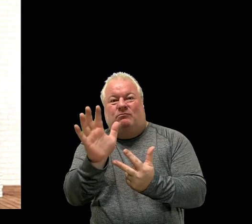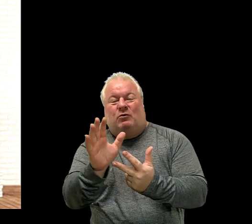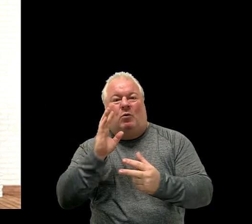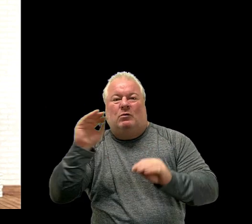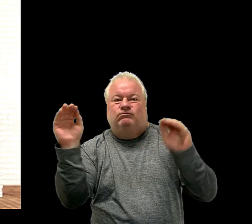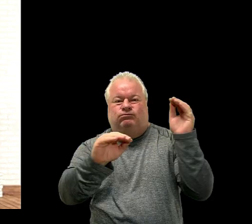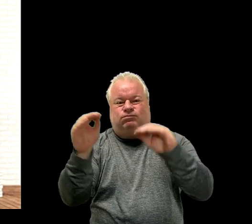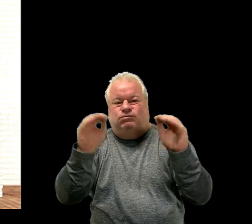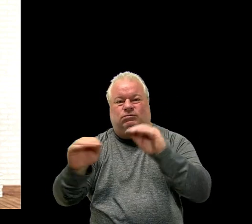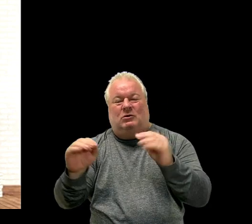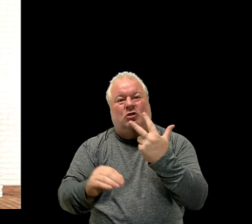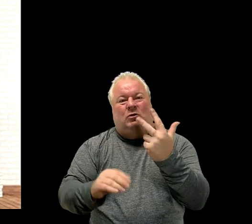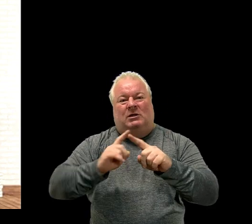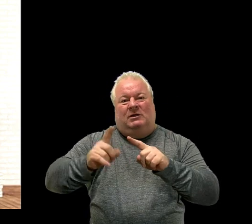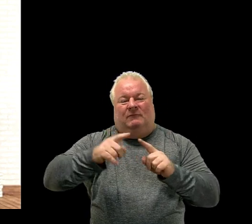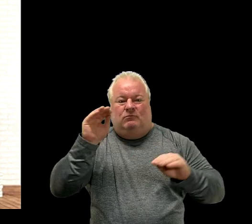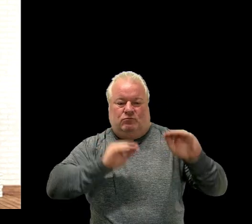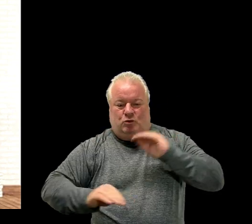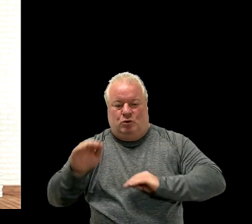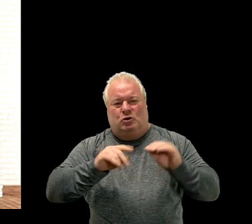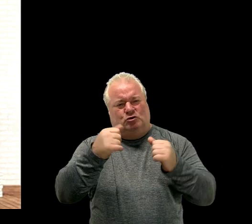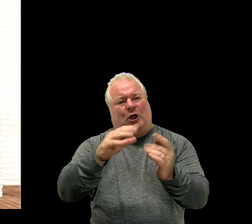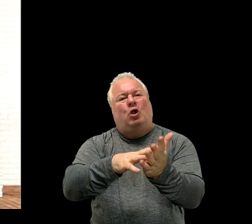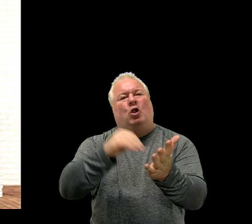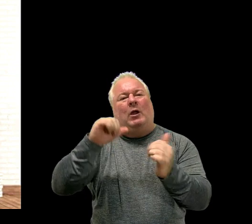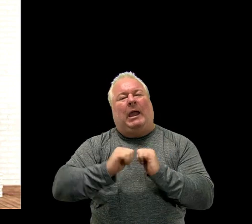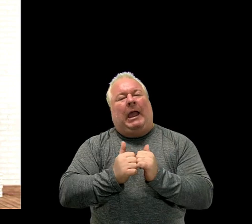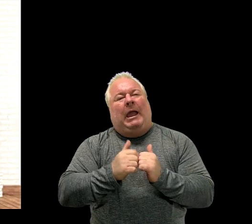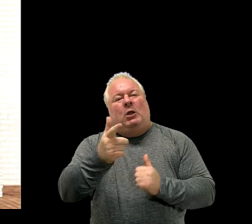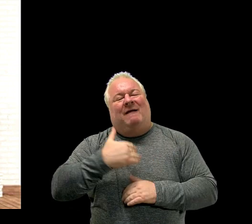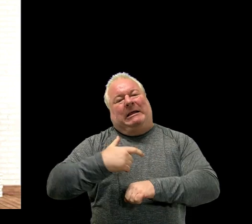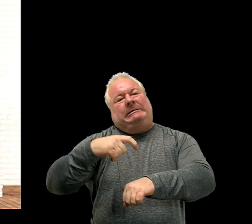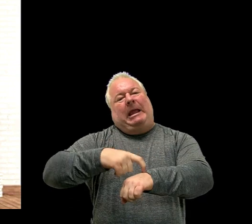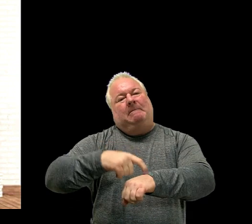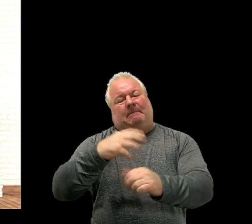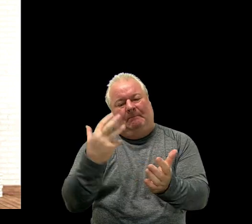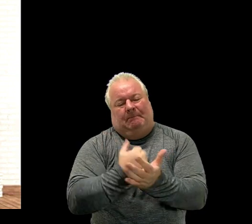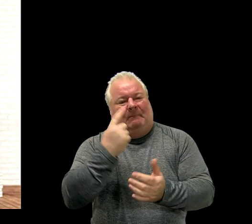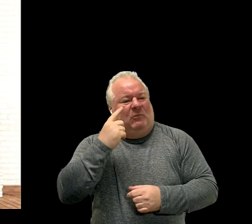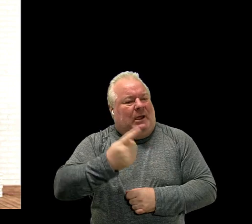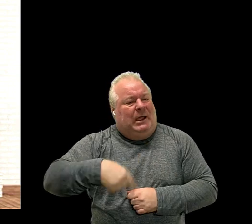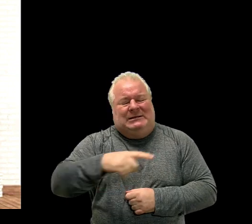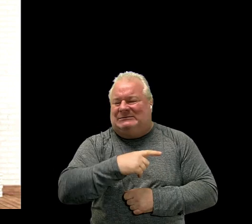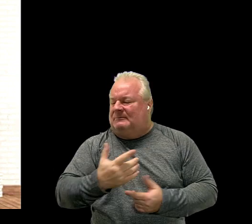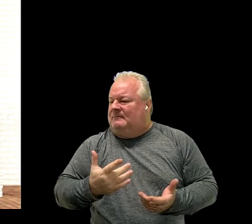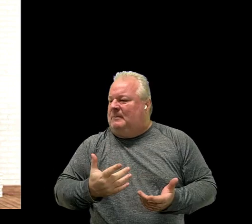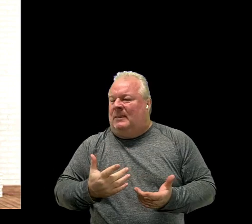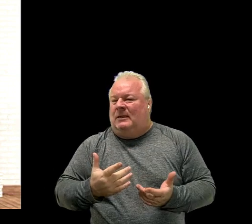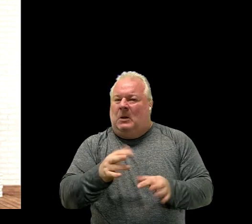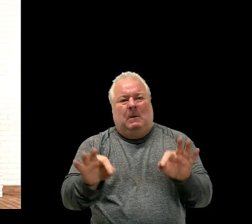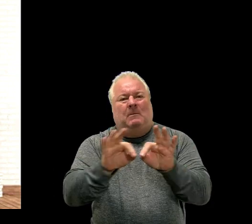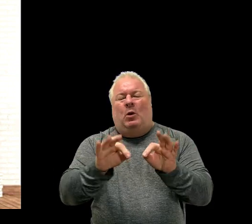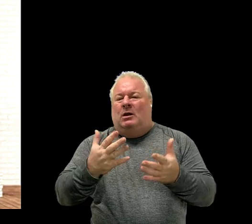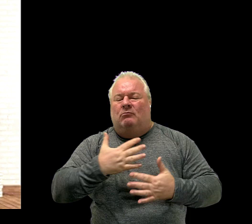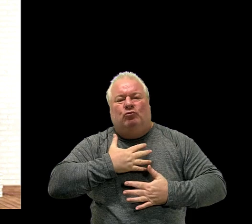really trying to give it a try and learn how to take time for us to